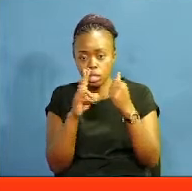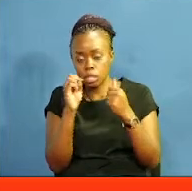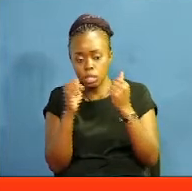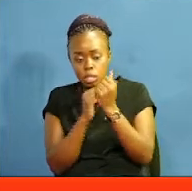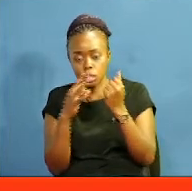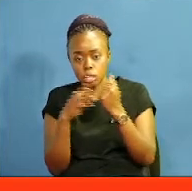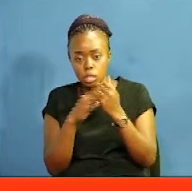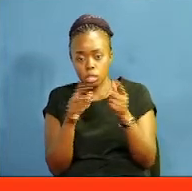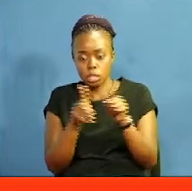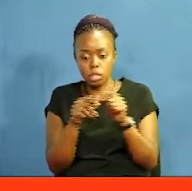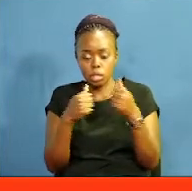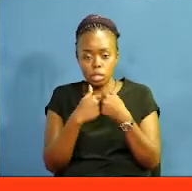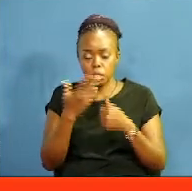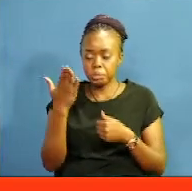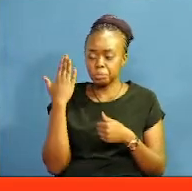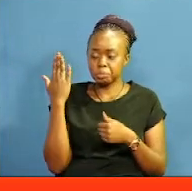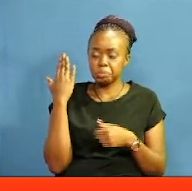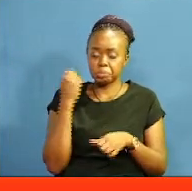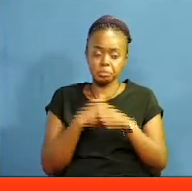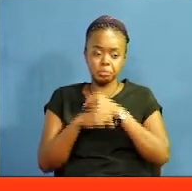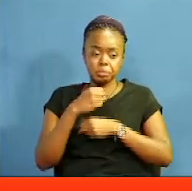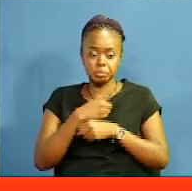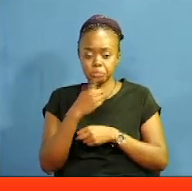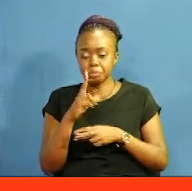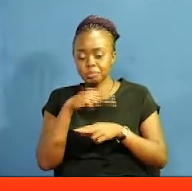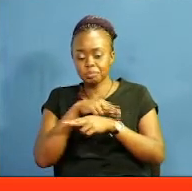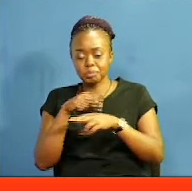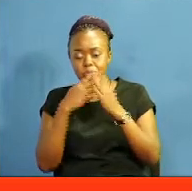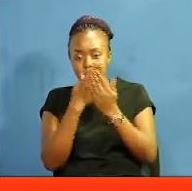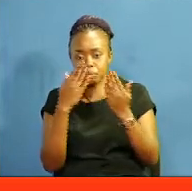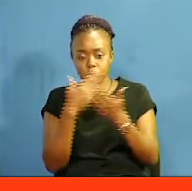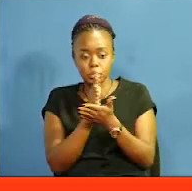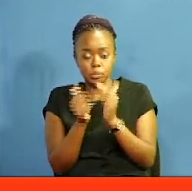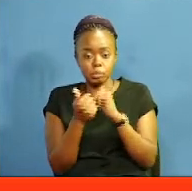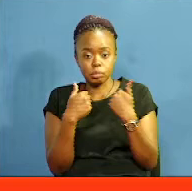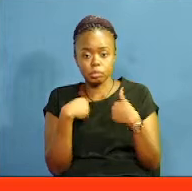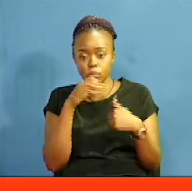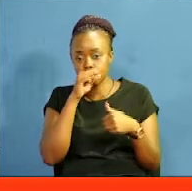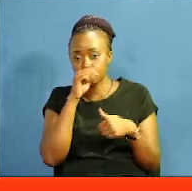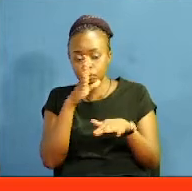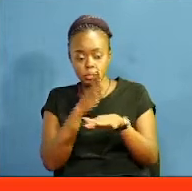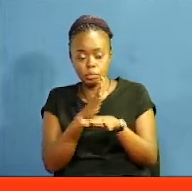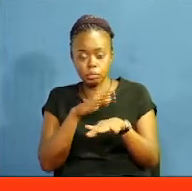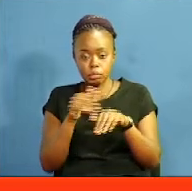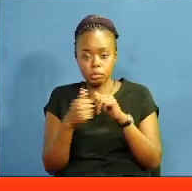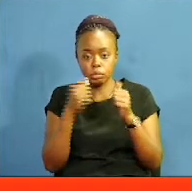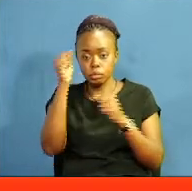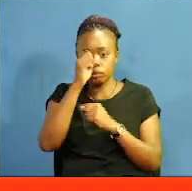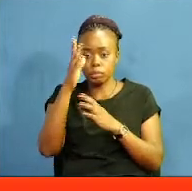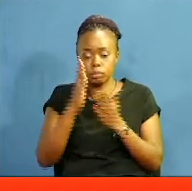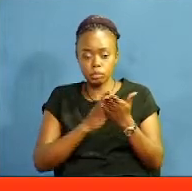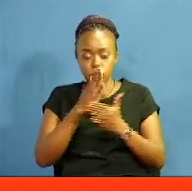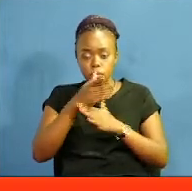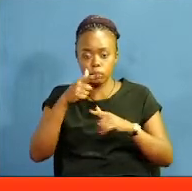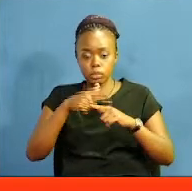and it's also happened in those previous years. So this is a normal thing, and it's something that is commendable. It's their political right to